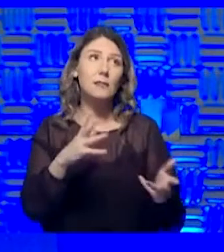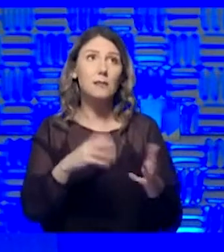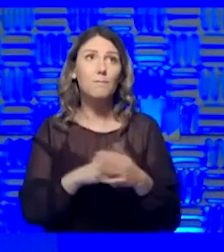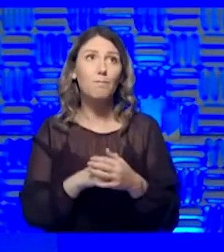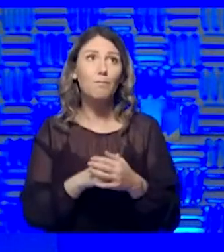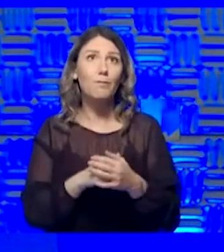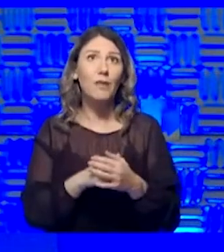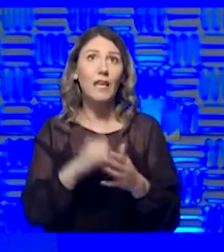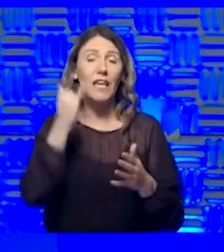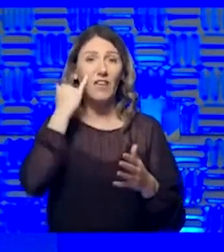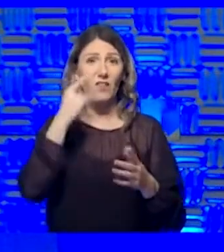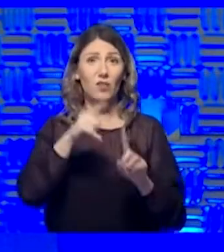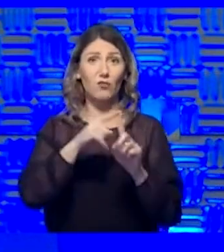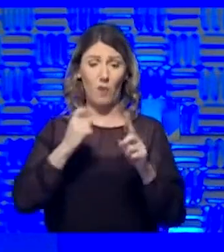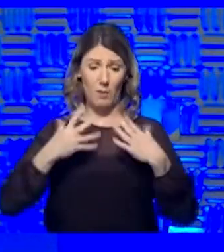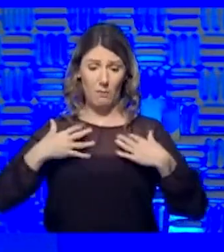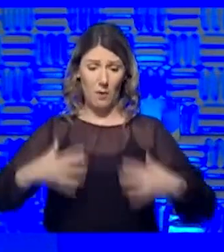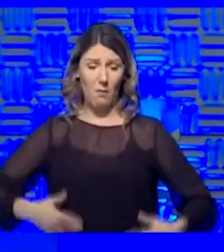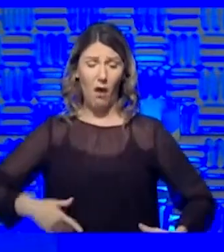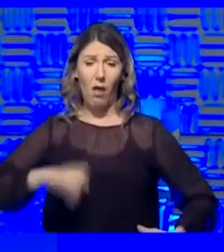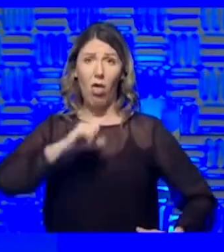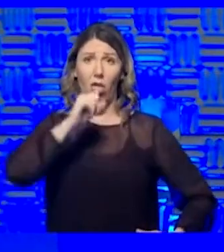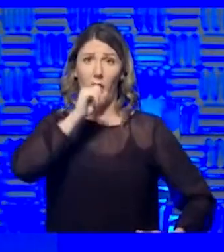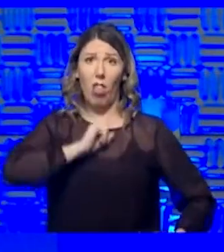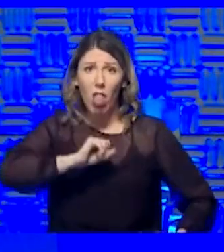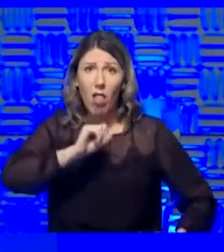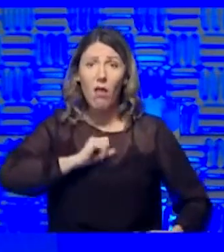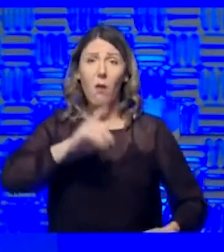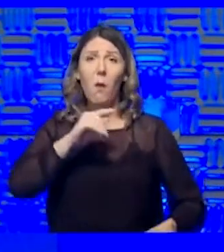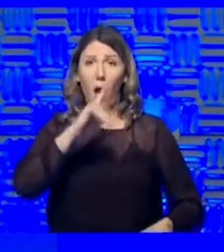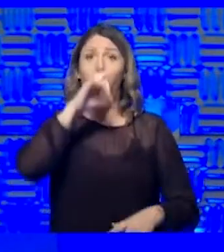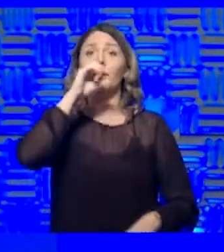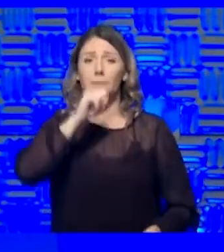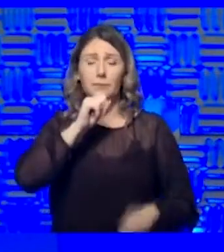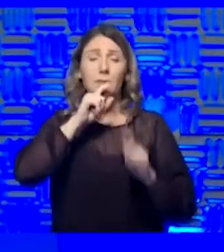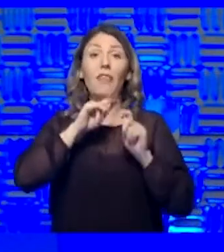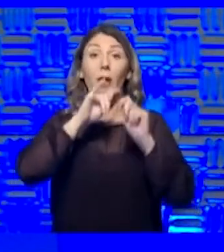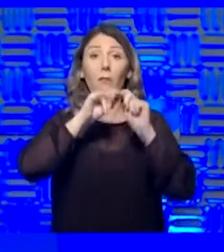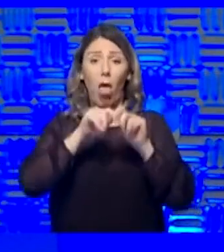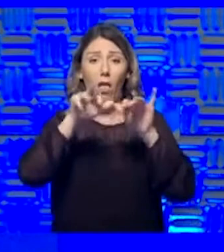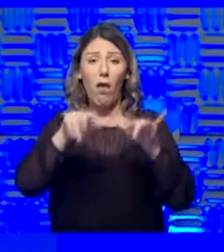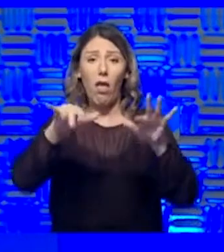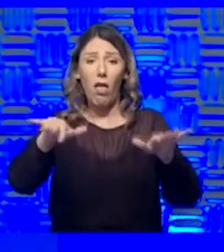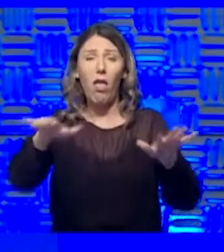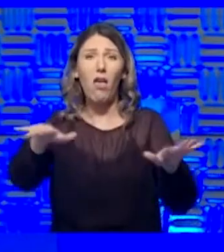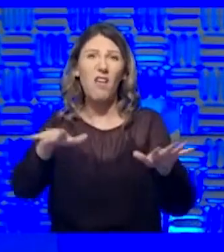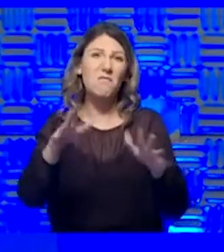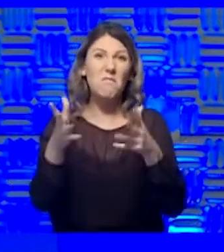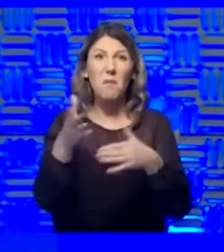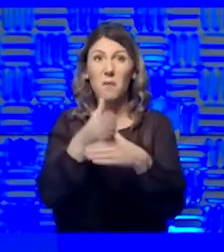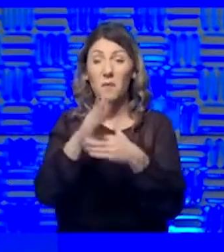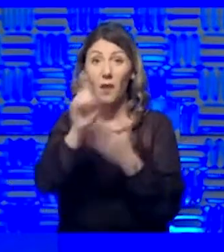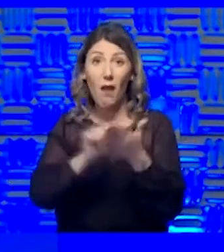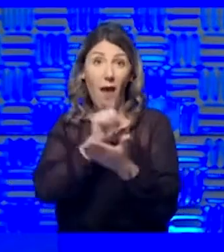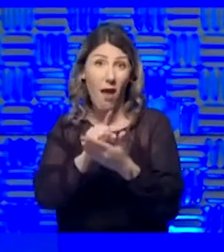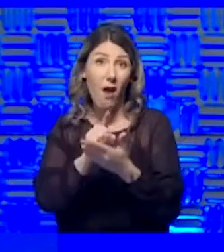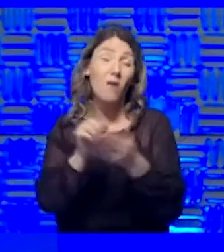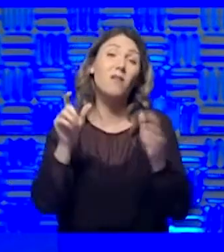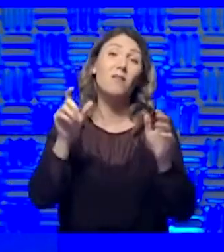guess, expelled from the body during cough or sneeze in any short amount of time within an hour or two, you could still